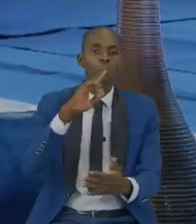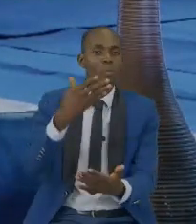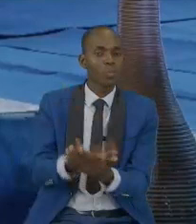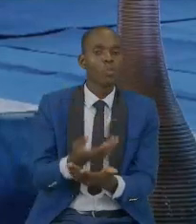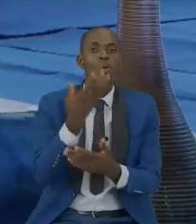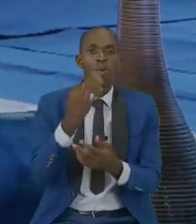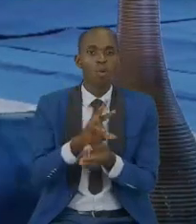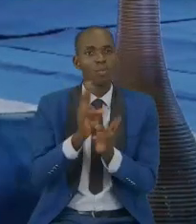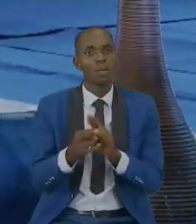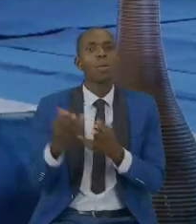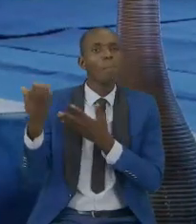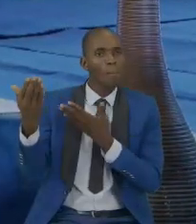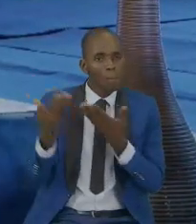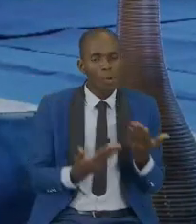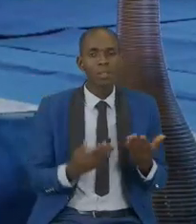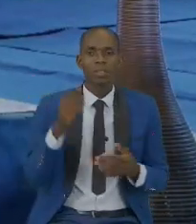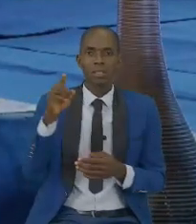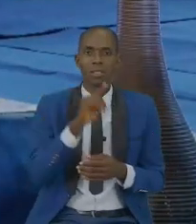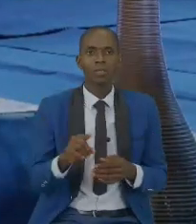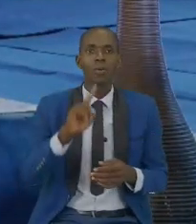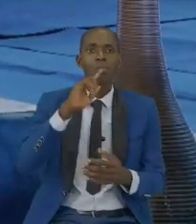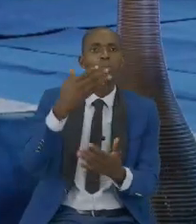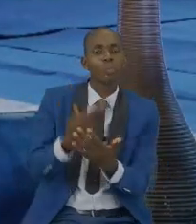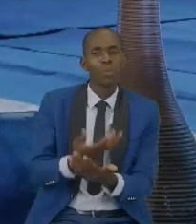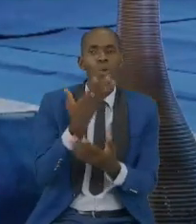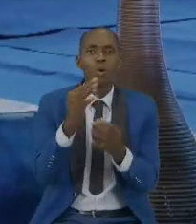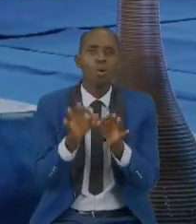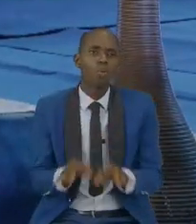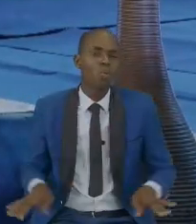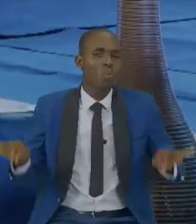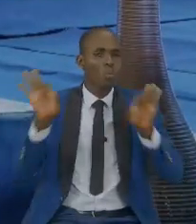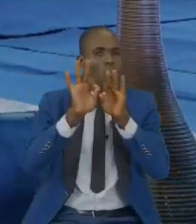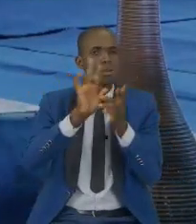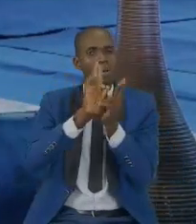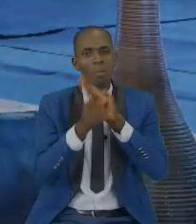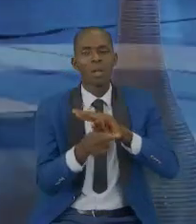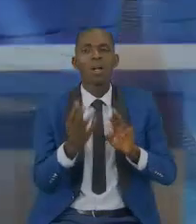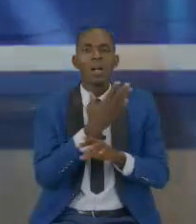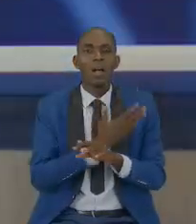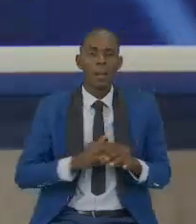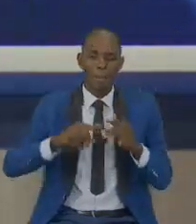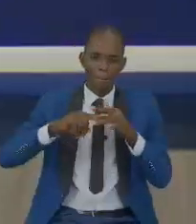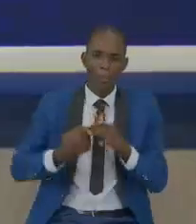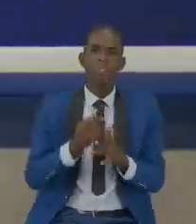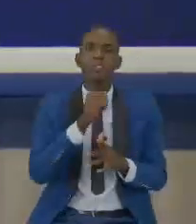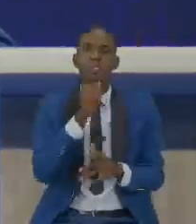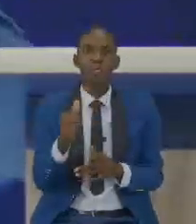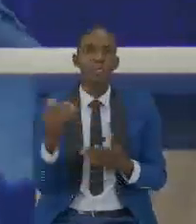forth, therefore, fruits worthy of repentance, and begin not to